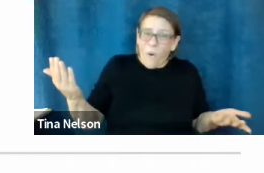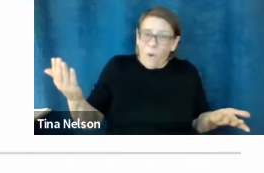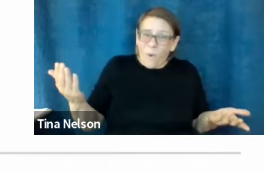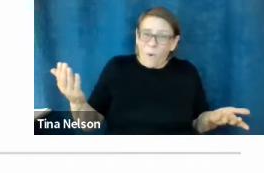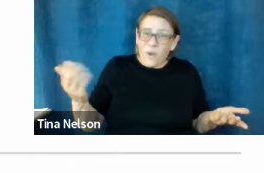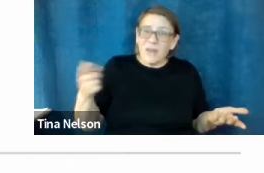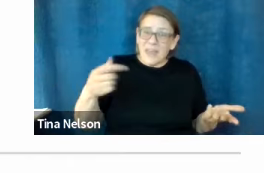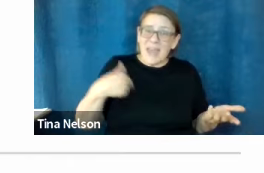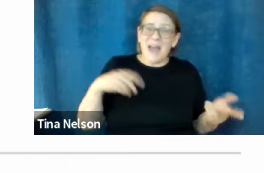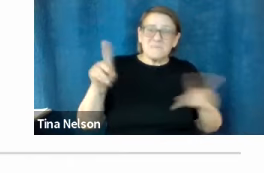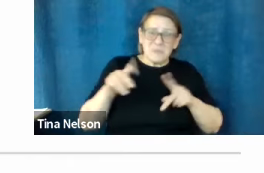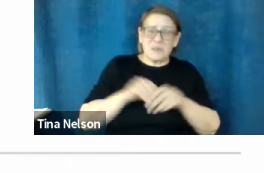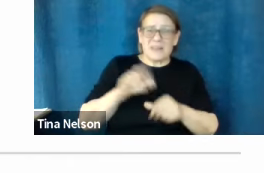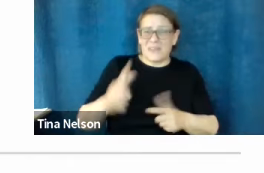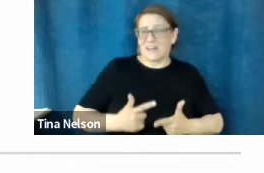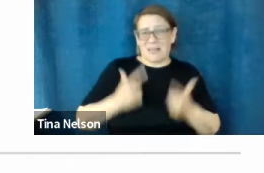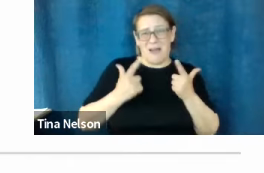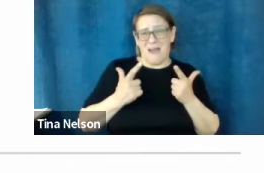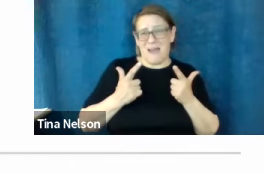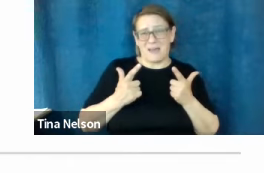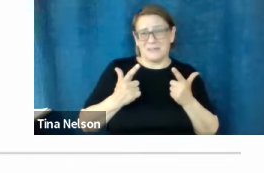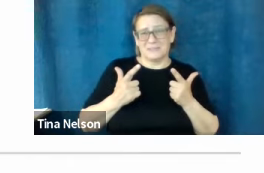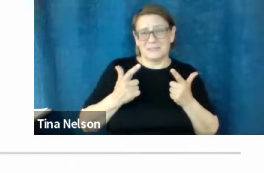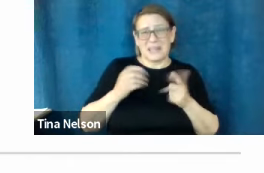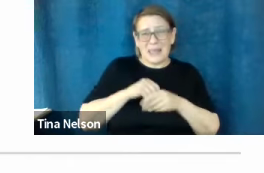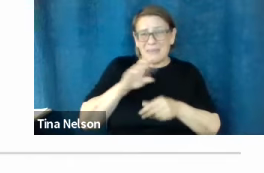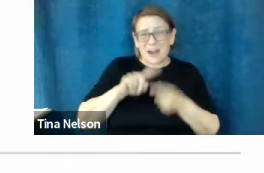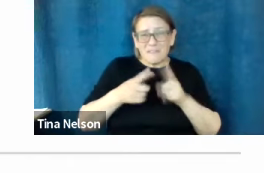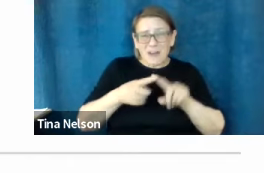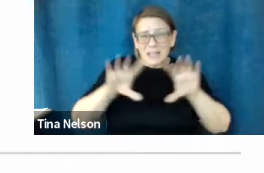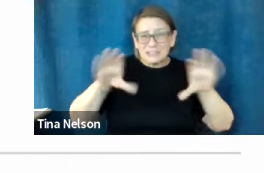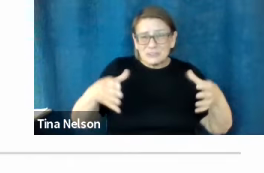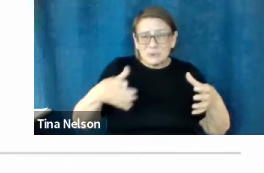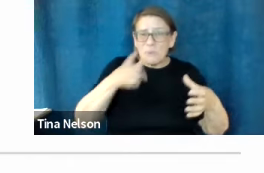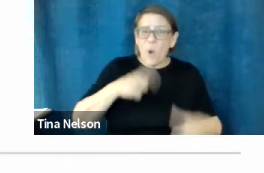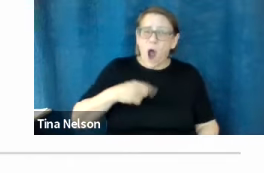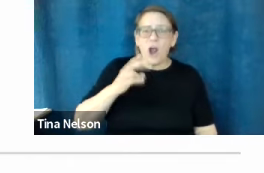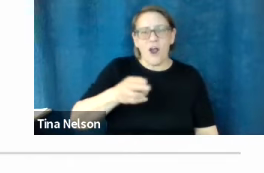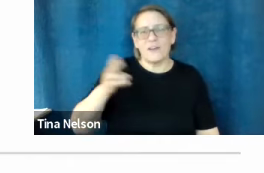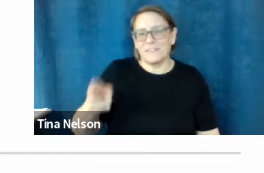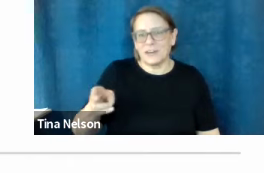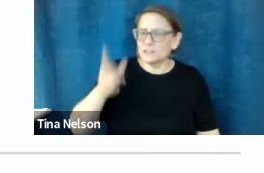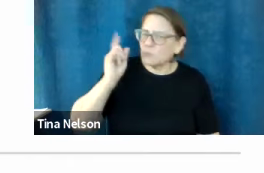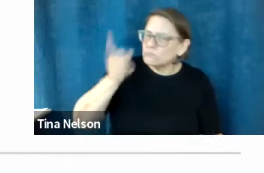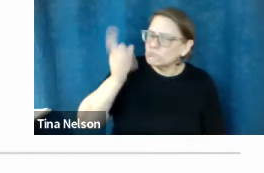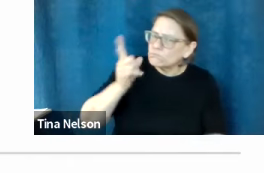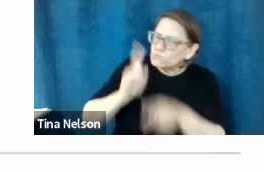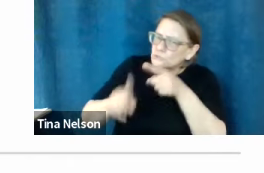in their lives, their families, their friend circle, who are hard of hearing. So shame on them.